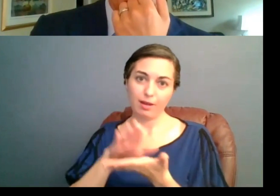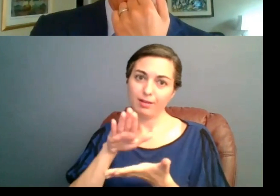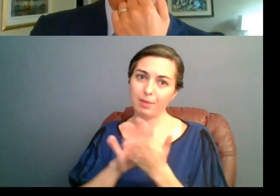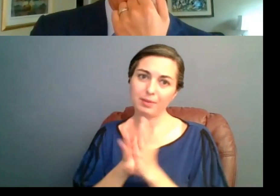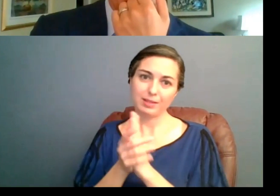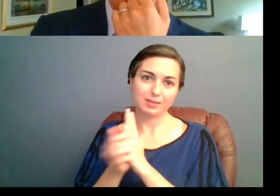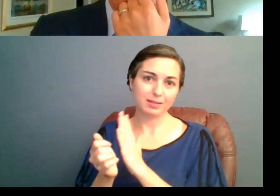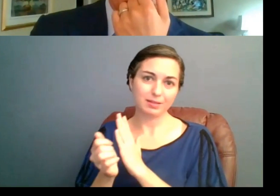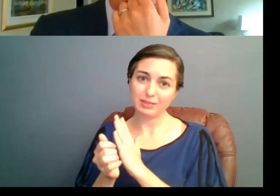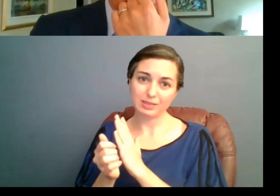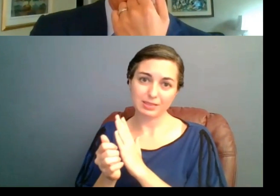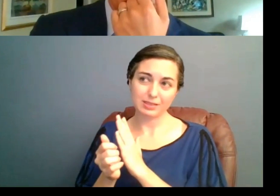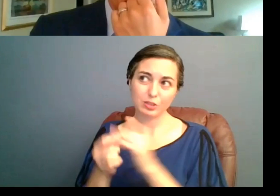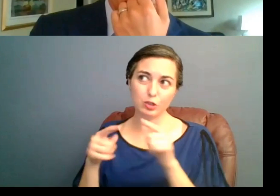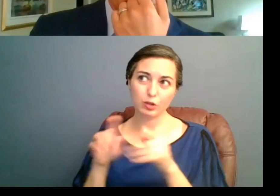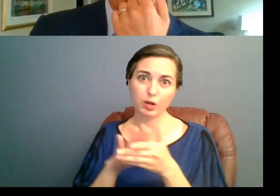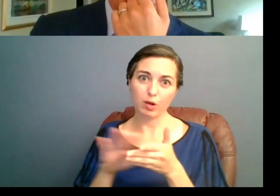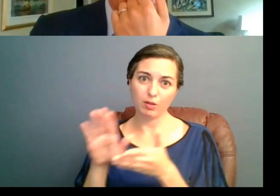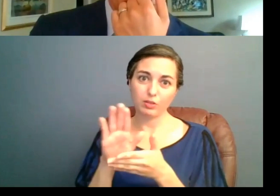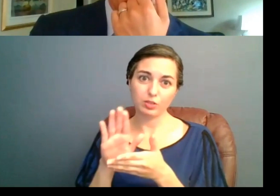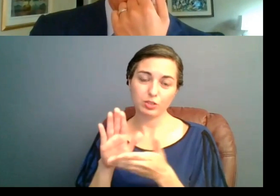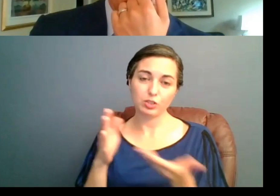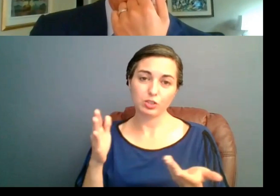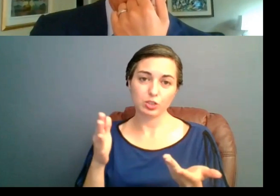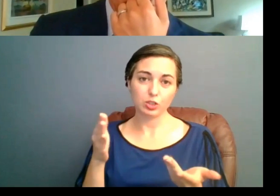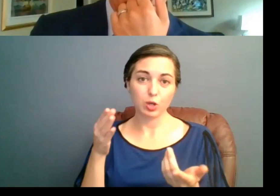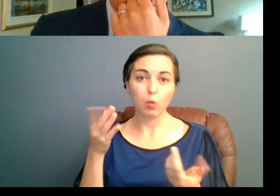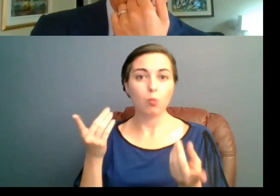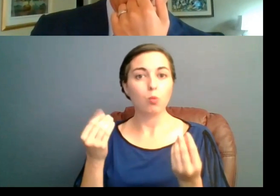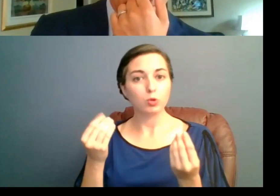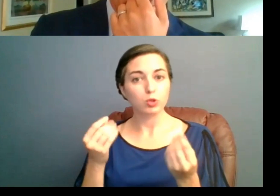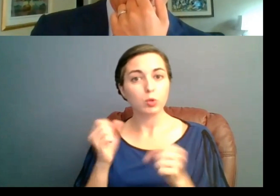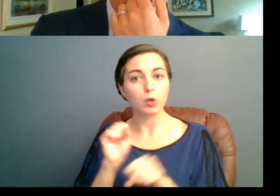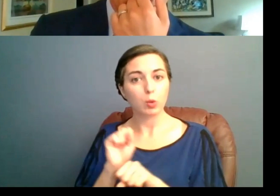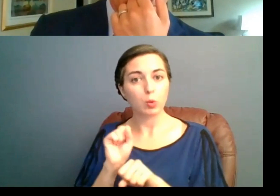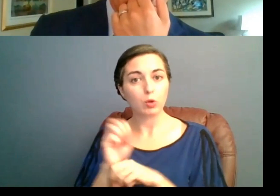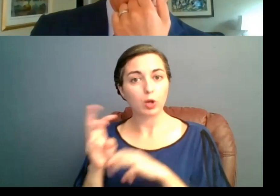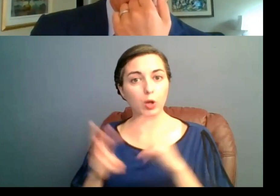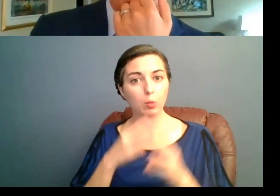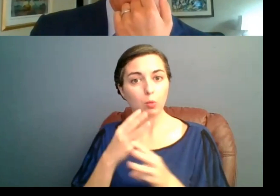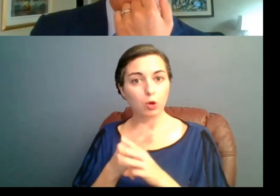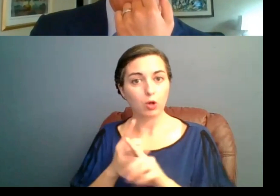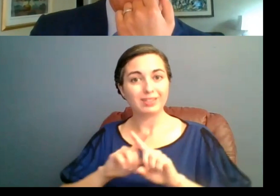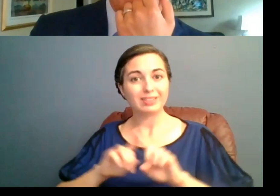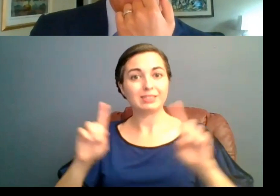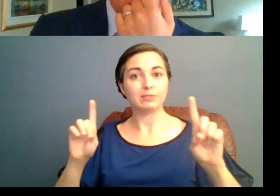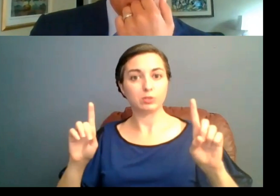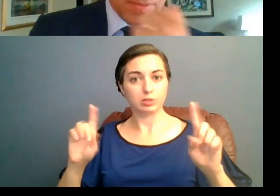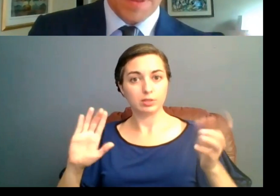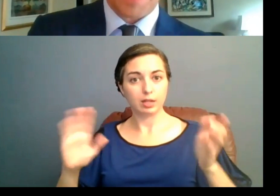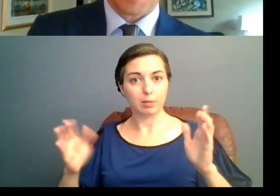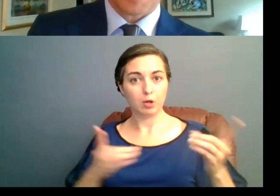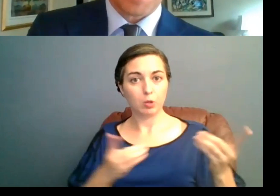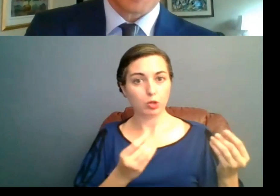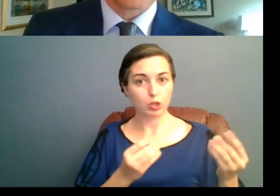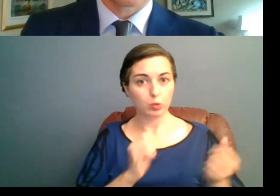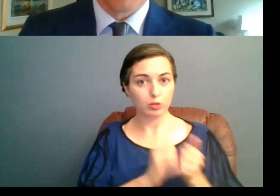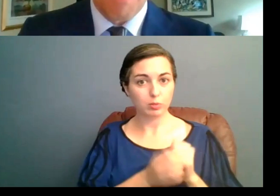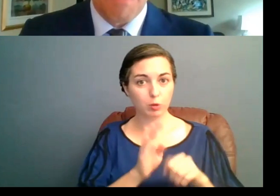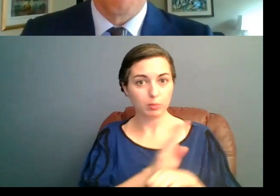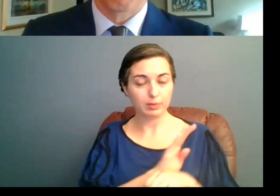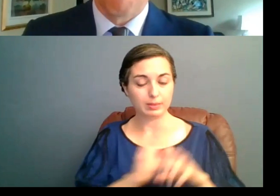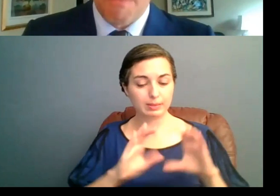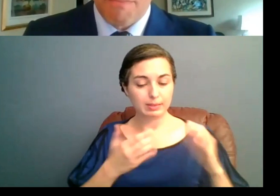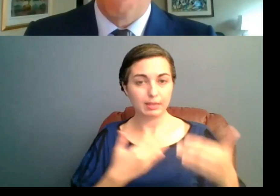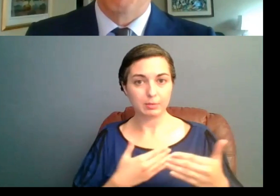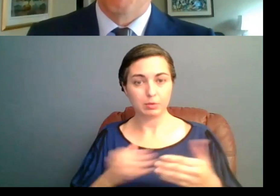skills were in college, because what you do in the working world is usually very different than what you do in a sports business classroom